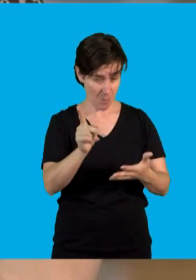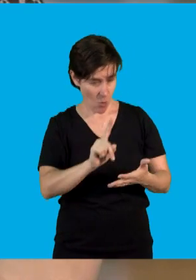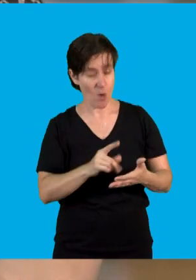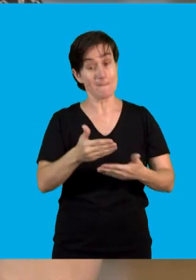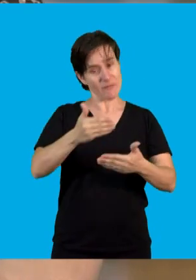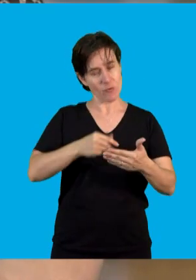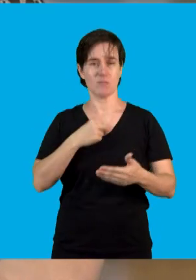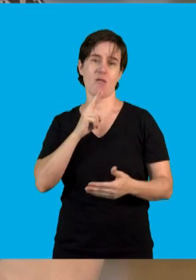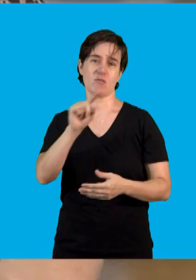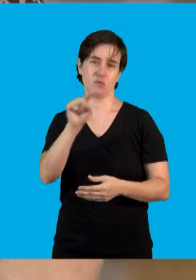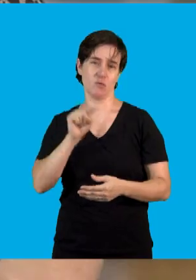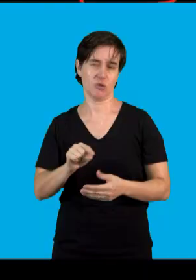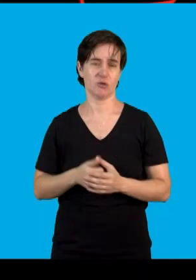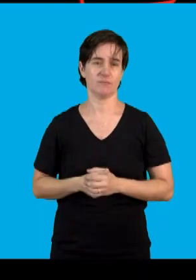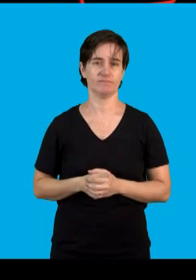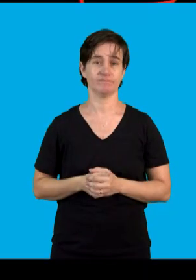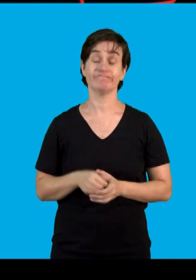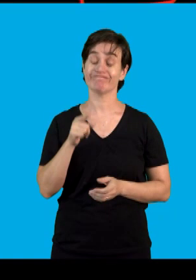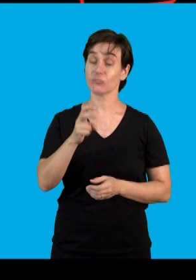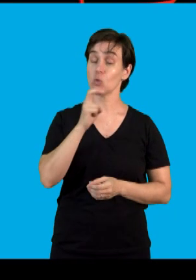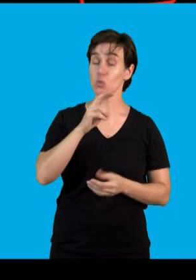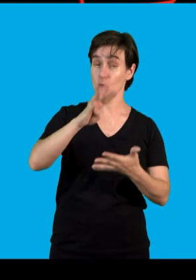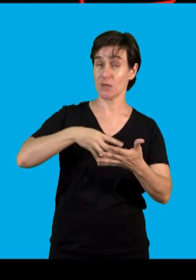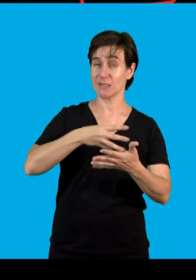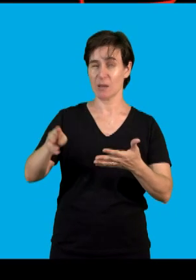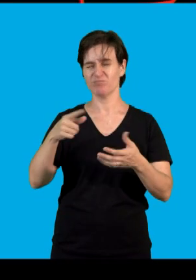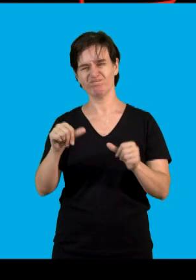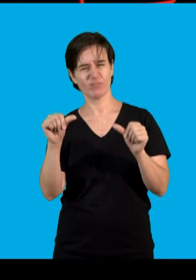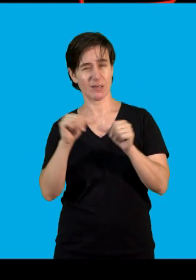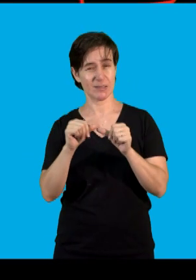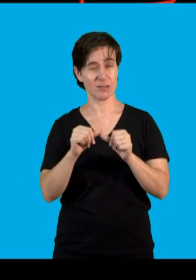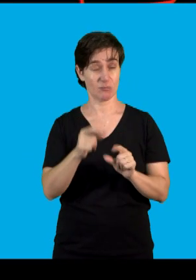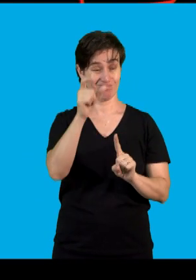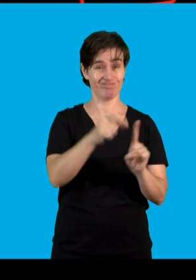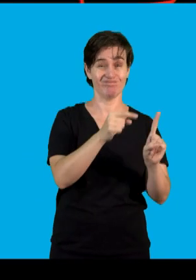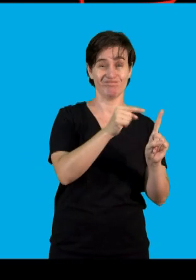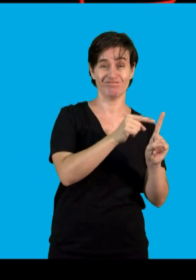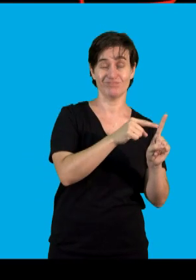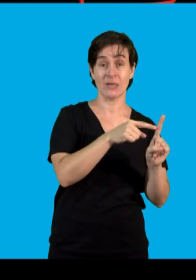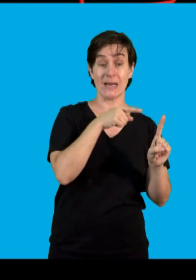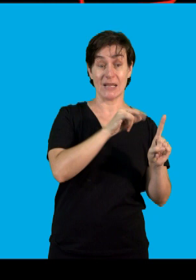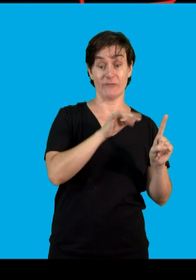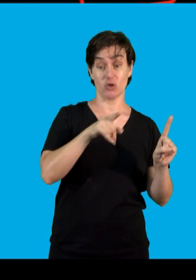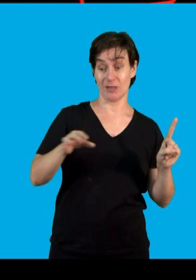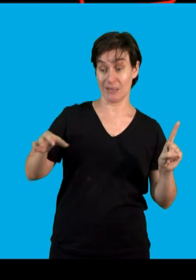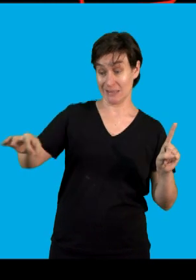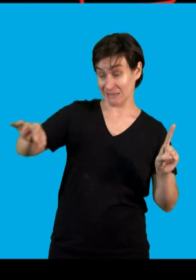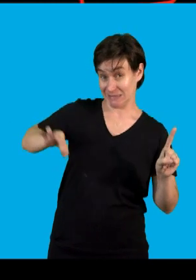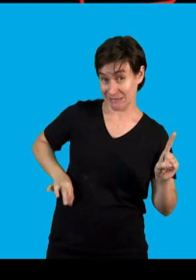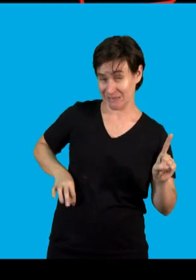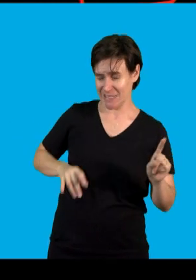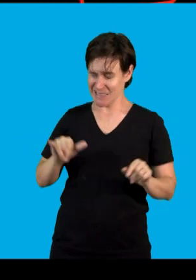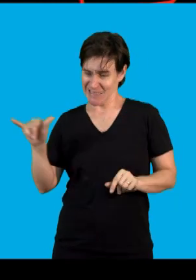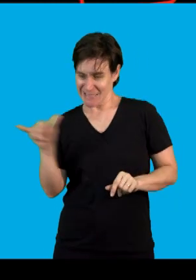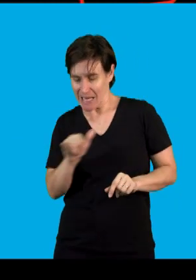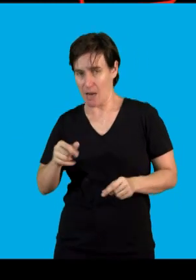questions. Use the table to determine Mrs. Fassie's break-even amount. So